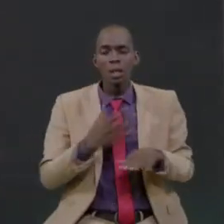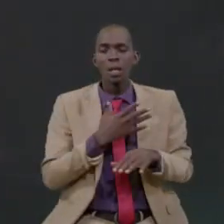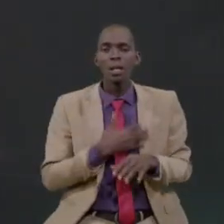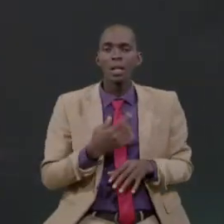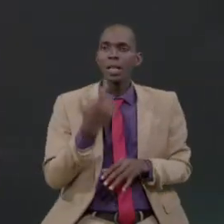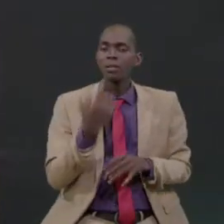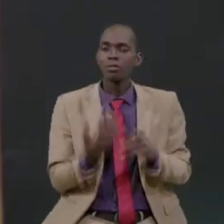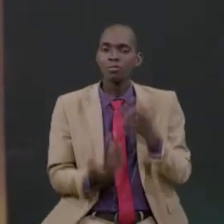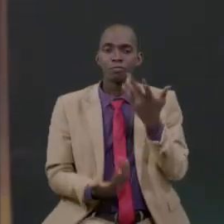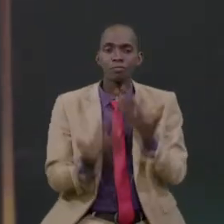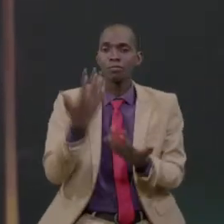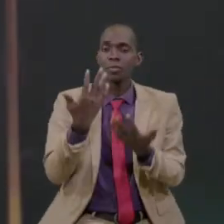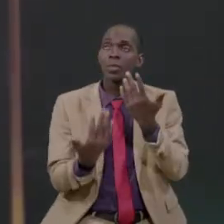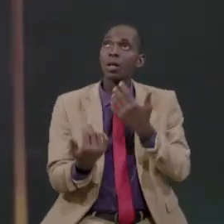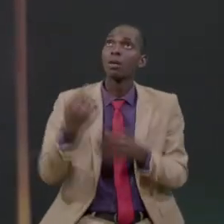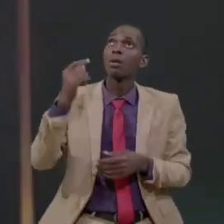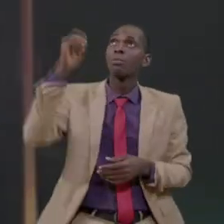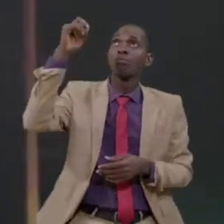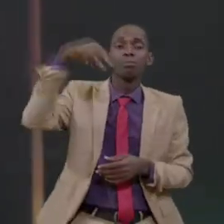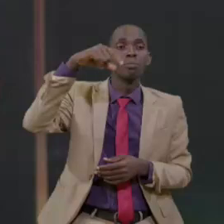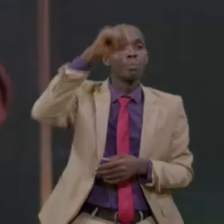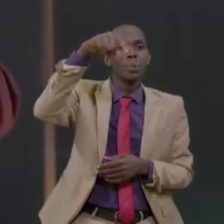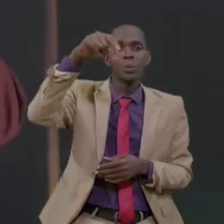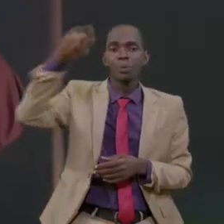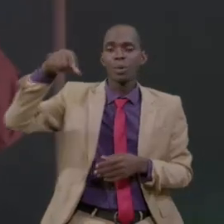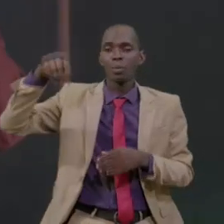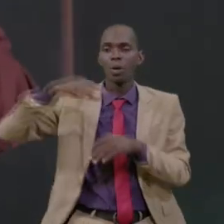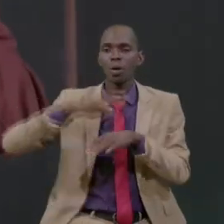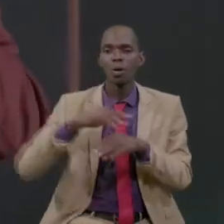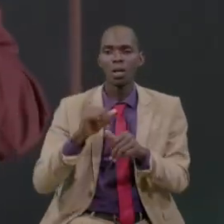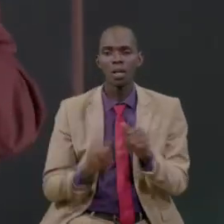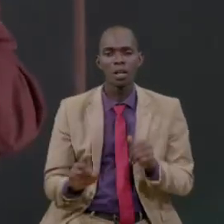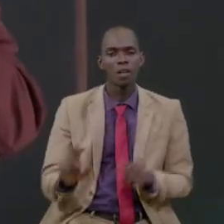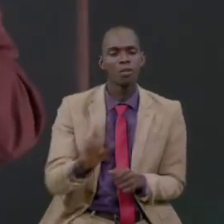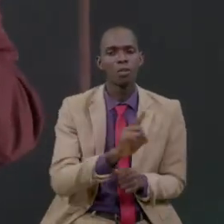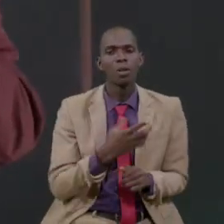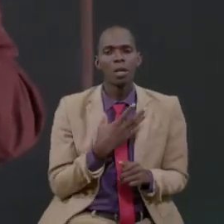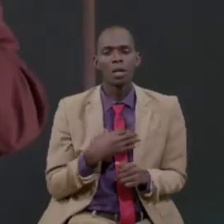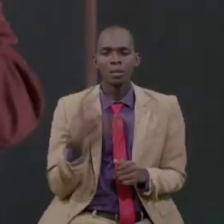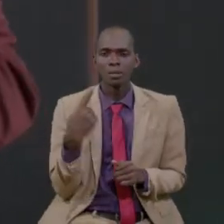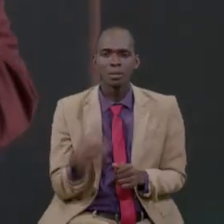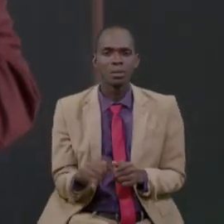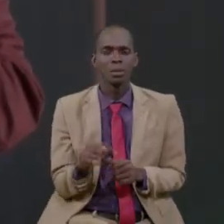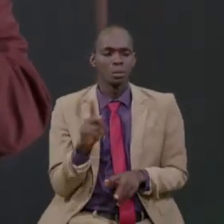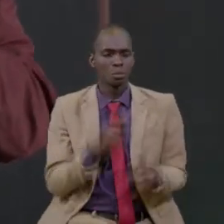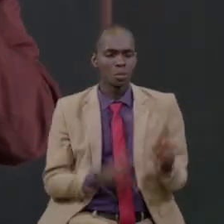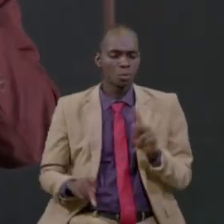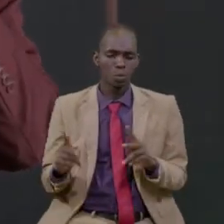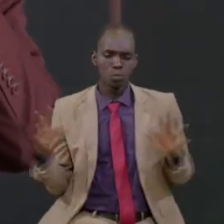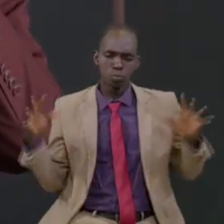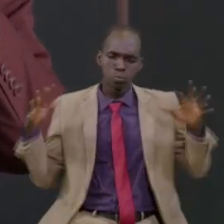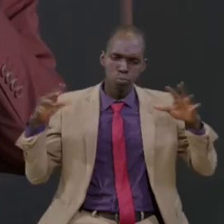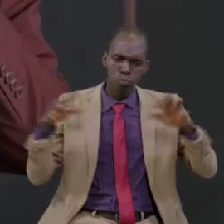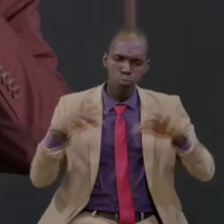came on each of them, and the people gathered. And as the people gathered,